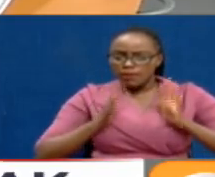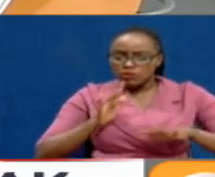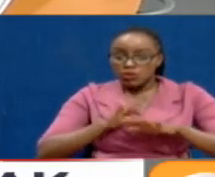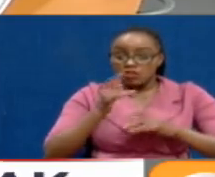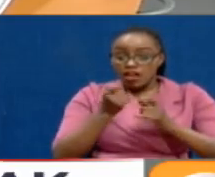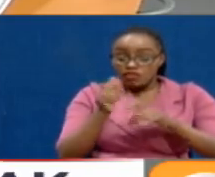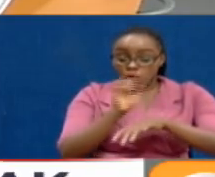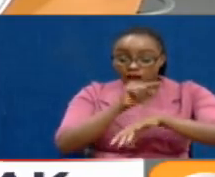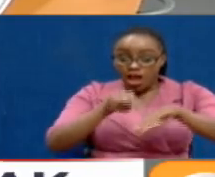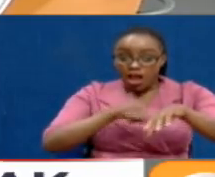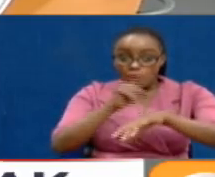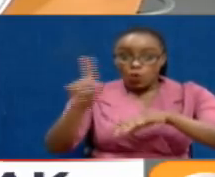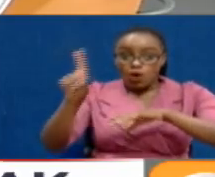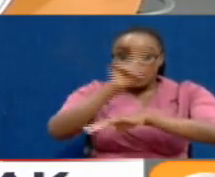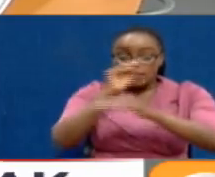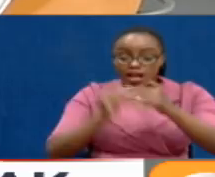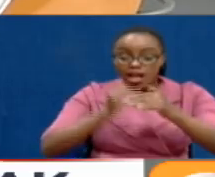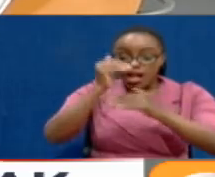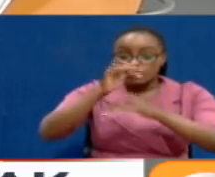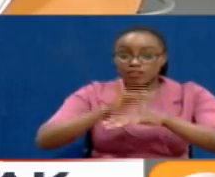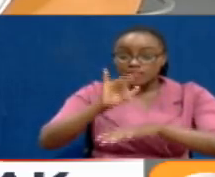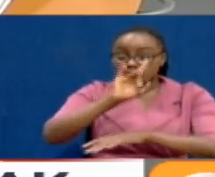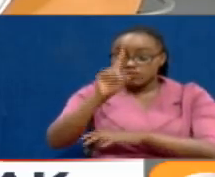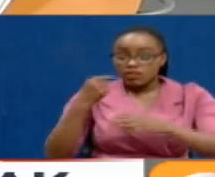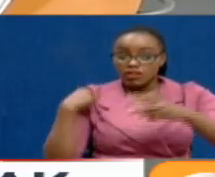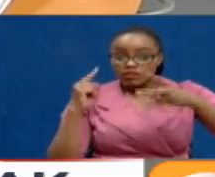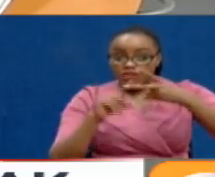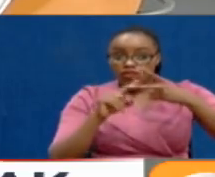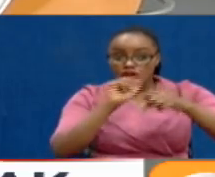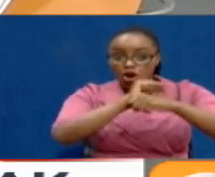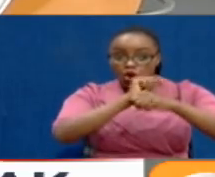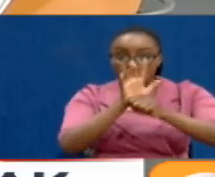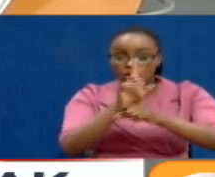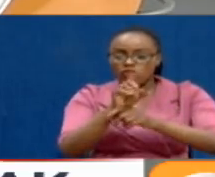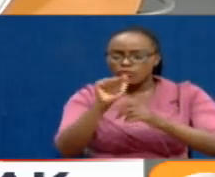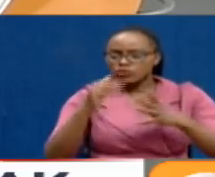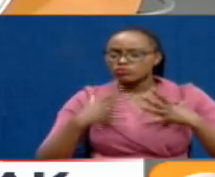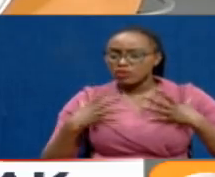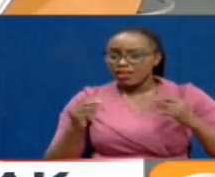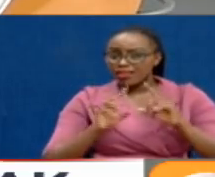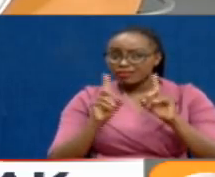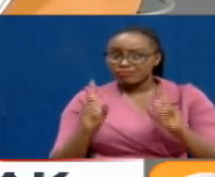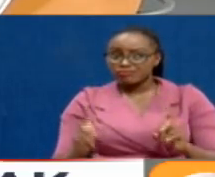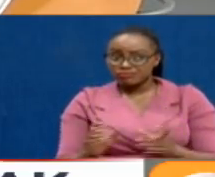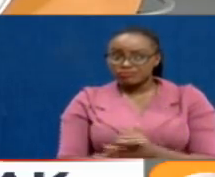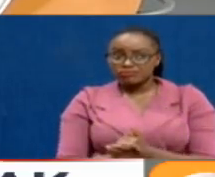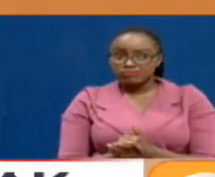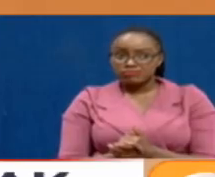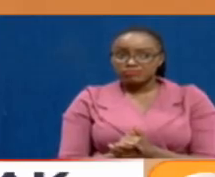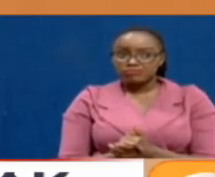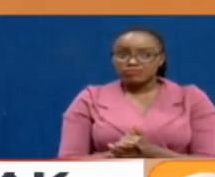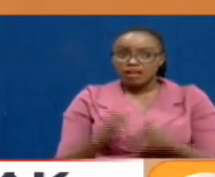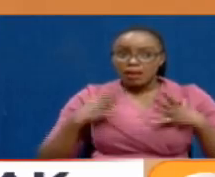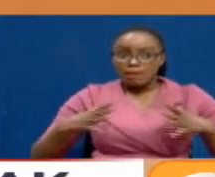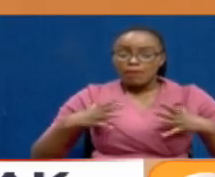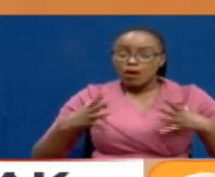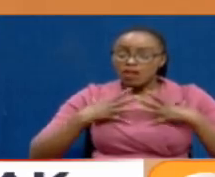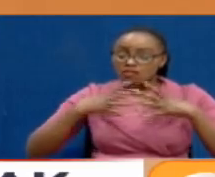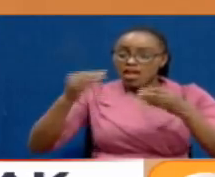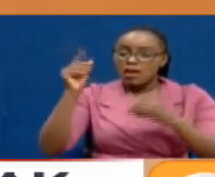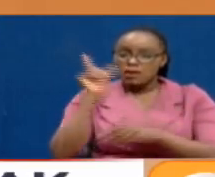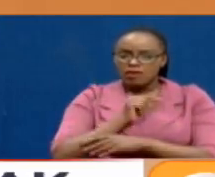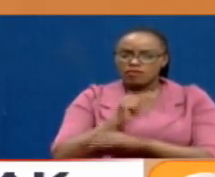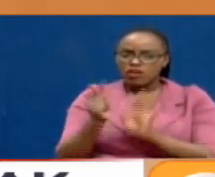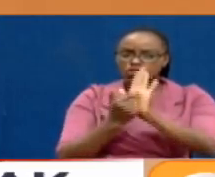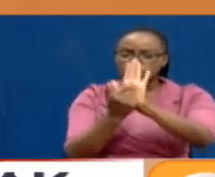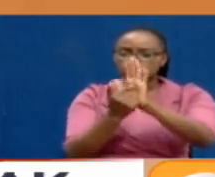some few hours or one day after the infection? And number two, is the coronavirus a curable disease? People have recovered. I think you